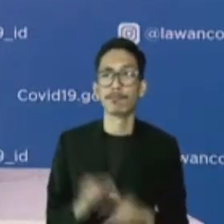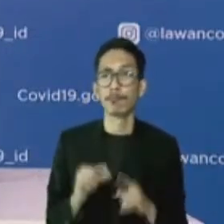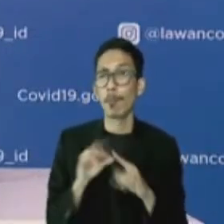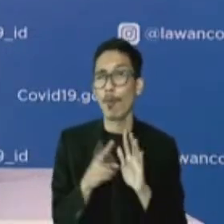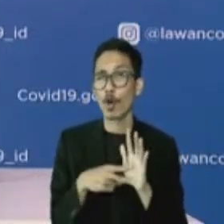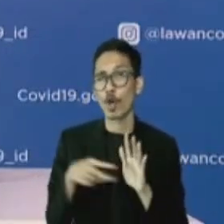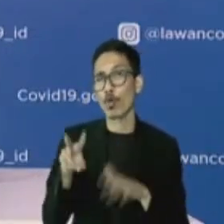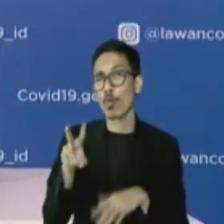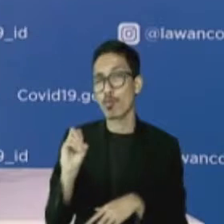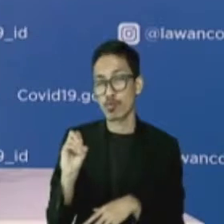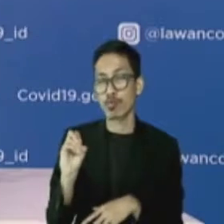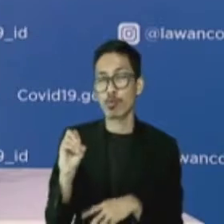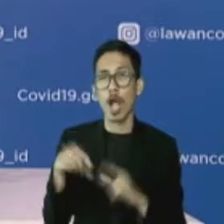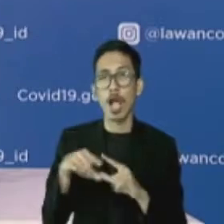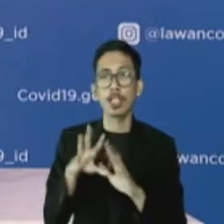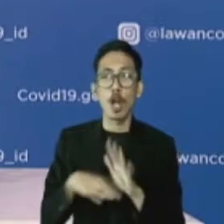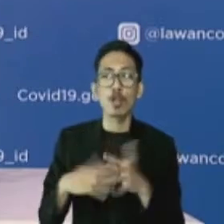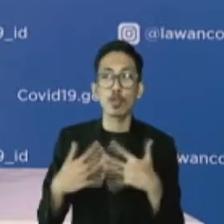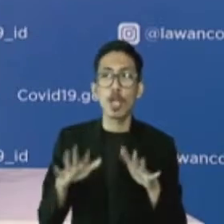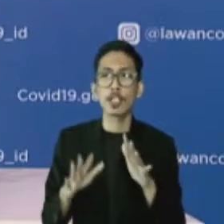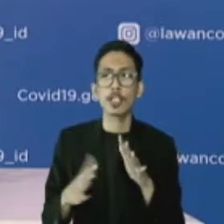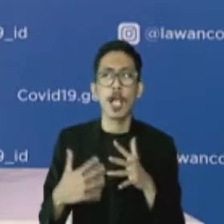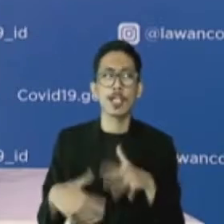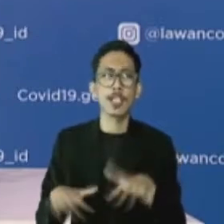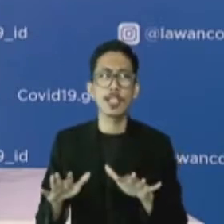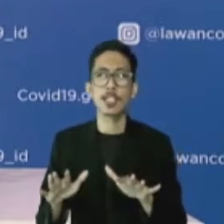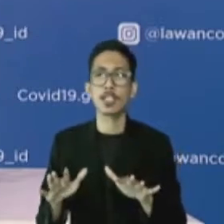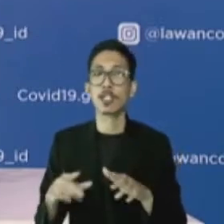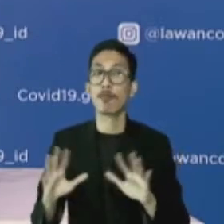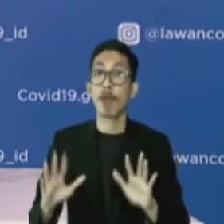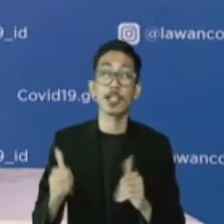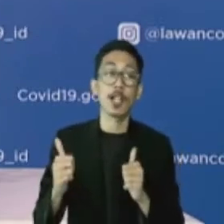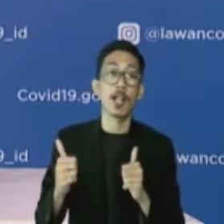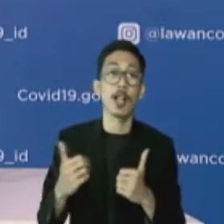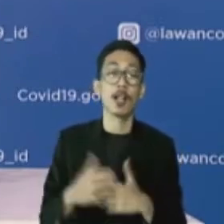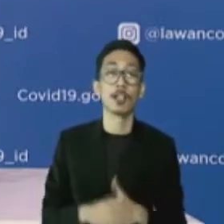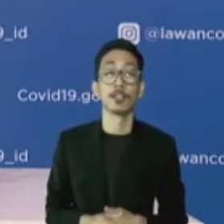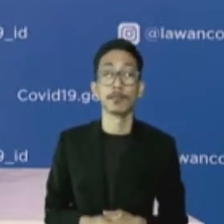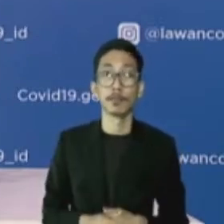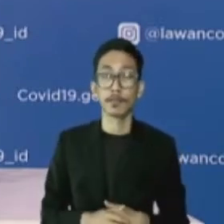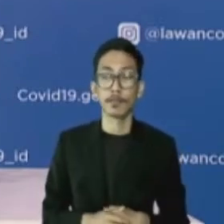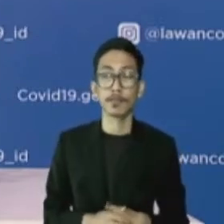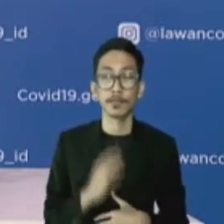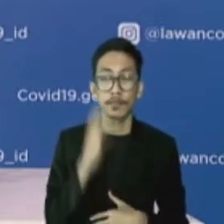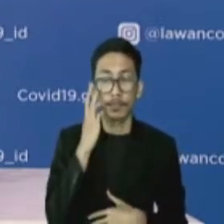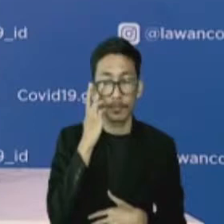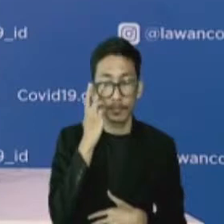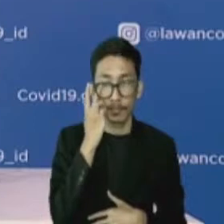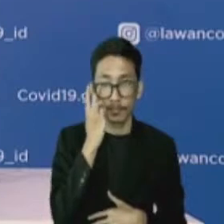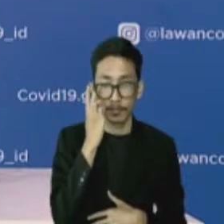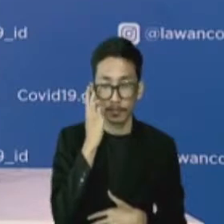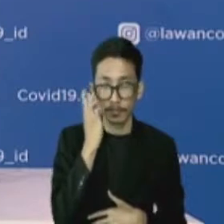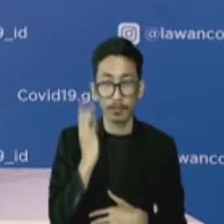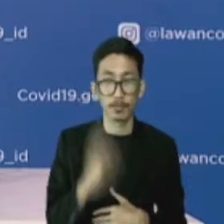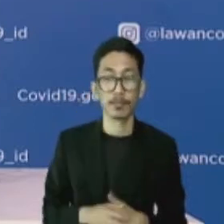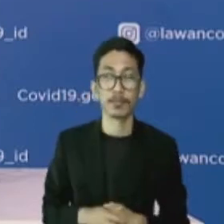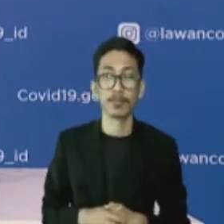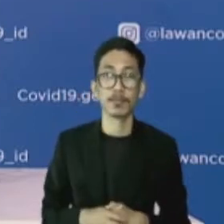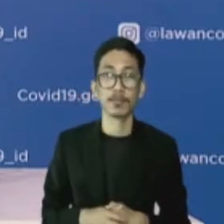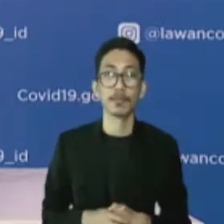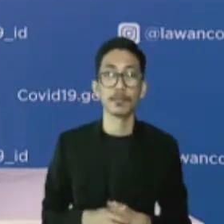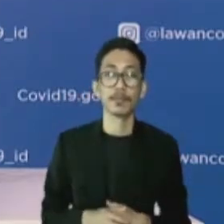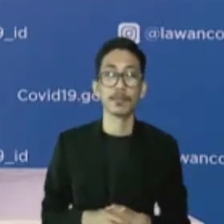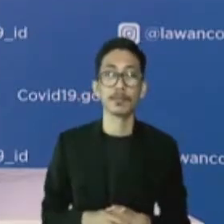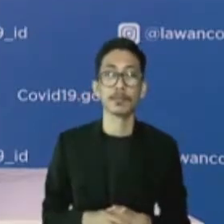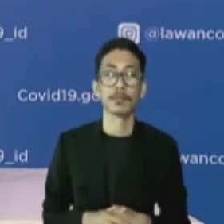utilized as a basis for preparing for future events. The results of these evaluations can be used not